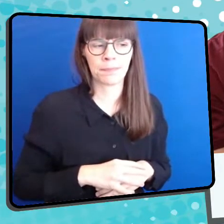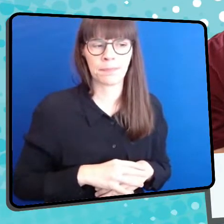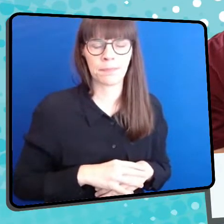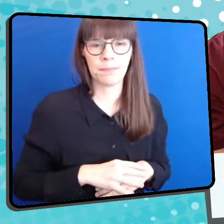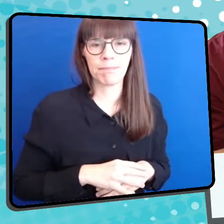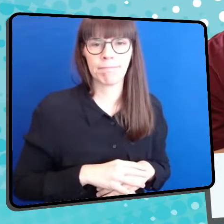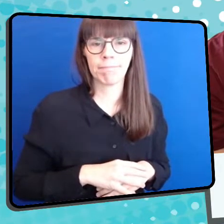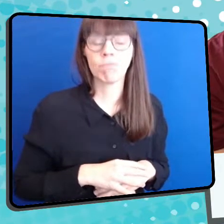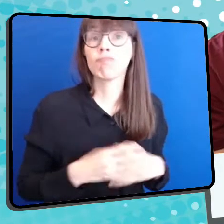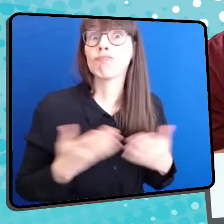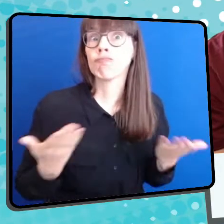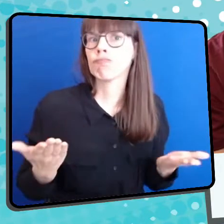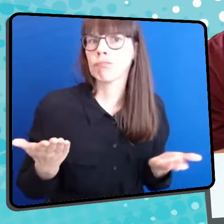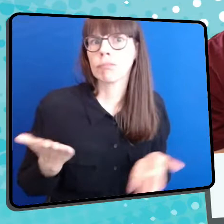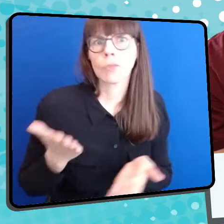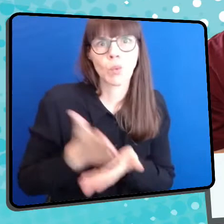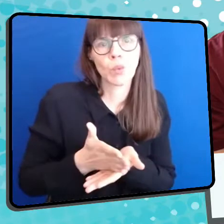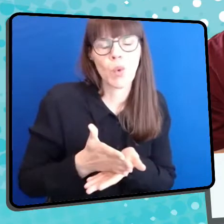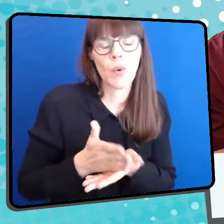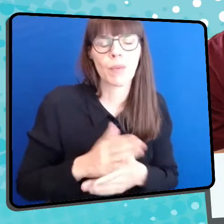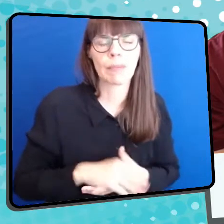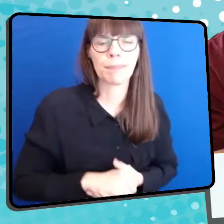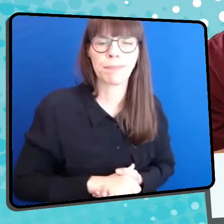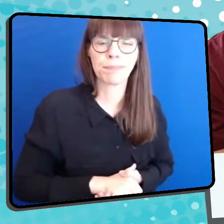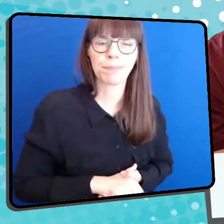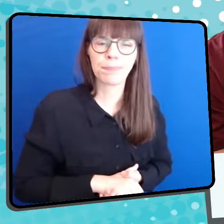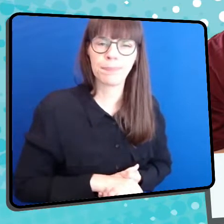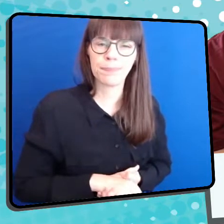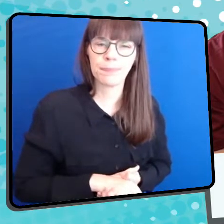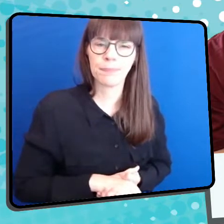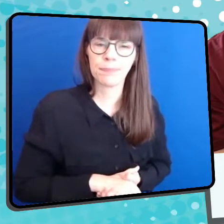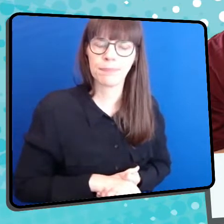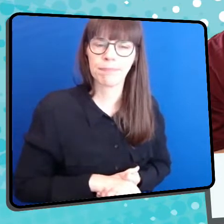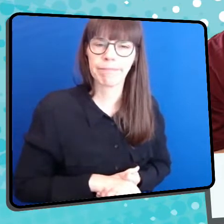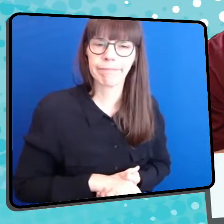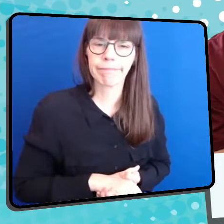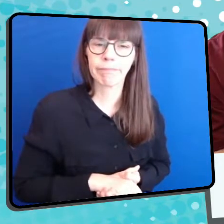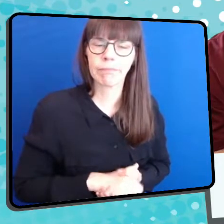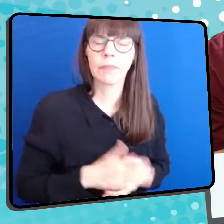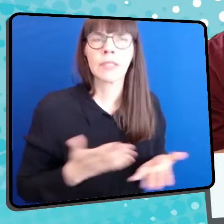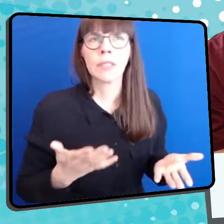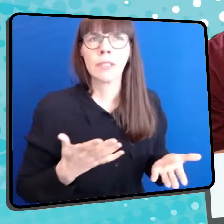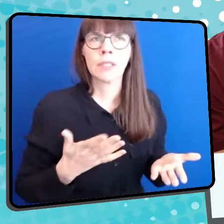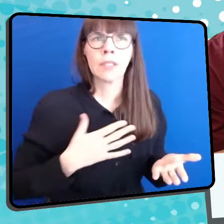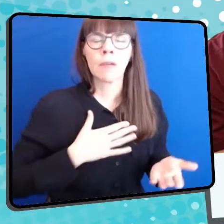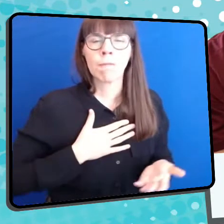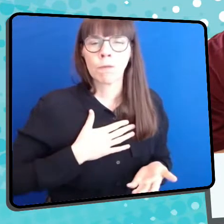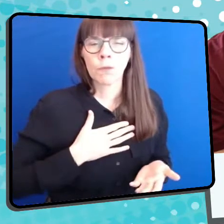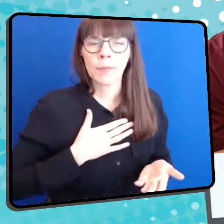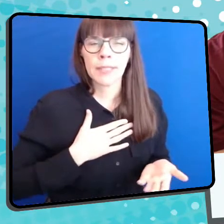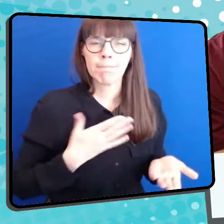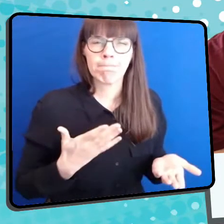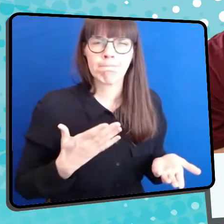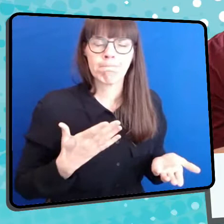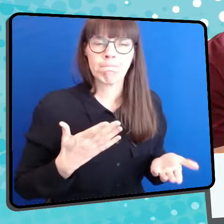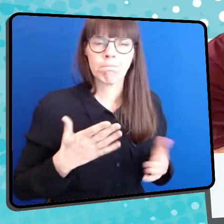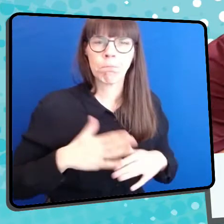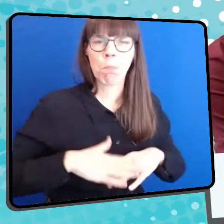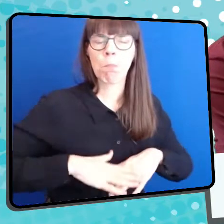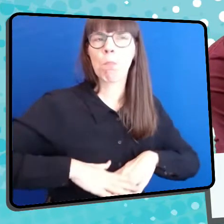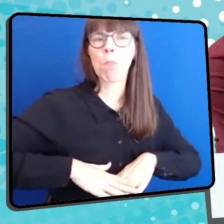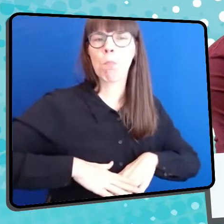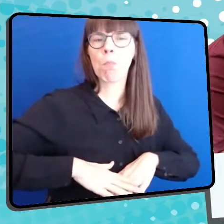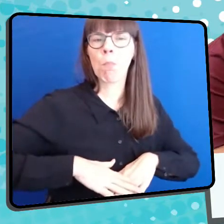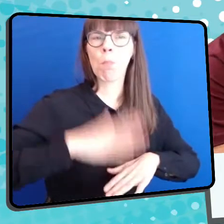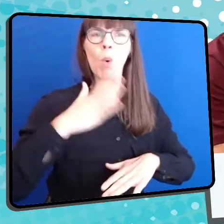Yeah, no, for sure. I think kind of consulting, at least for me anyway, it was more around of being able to make a